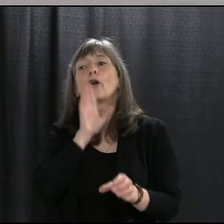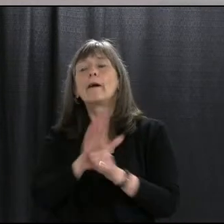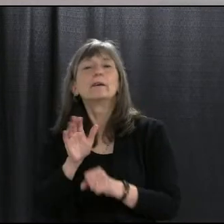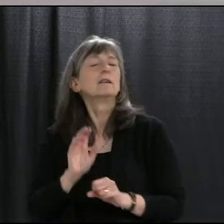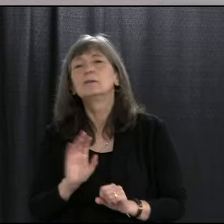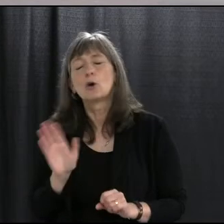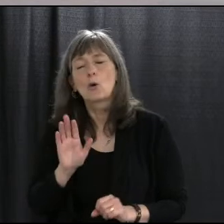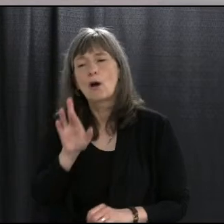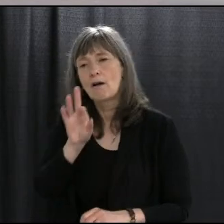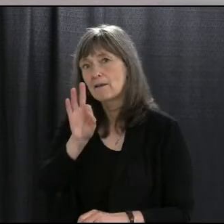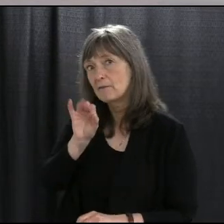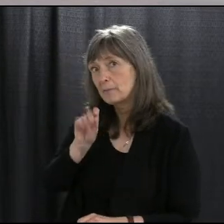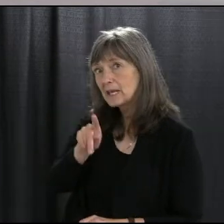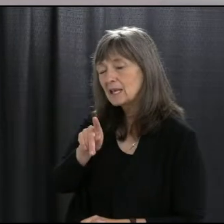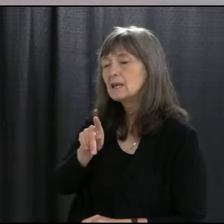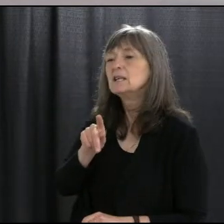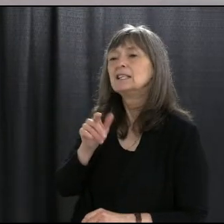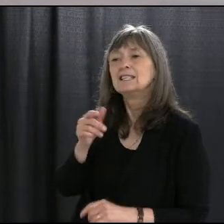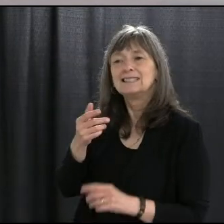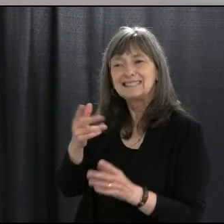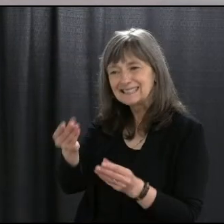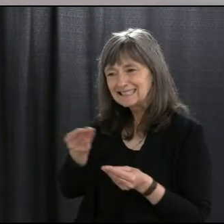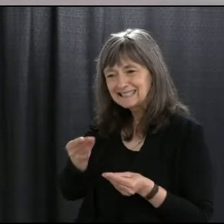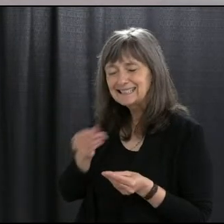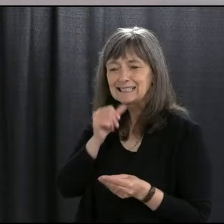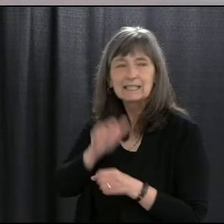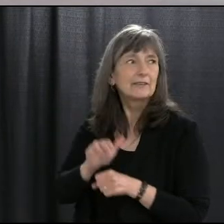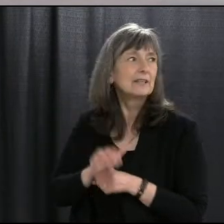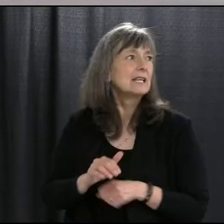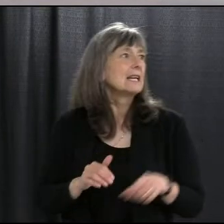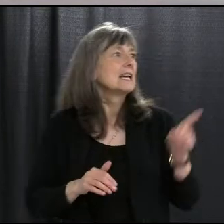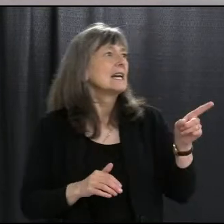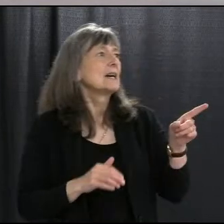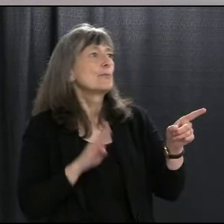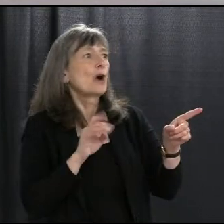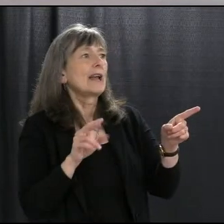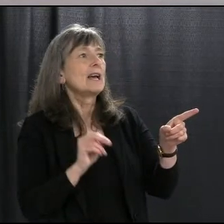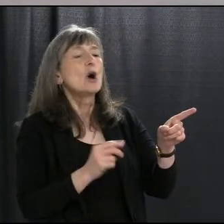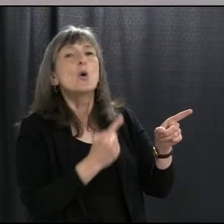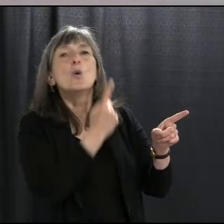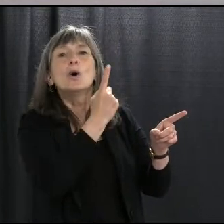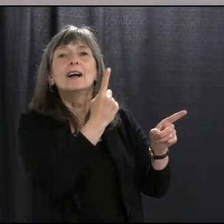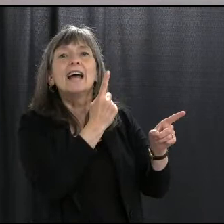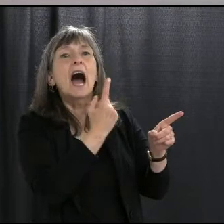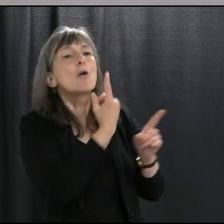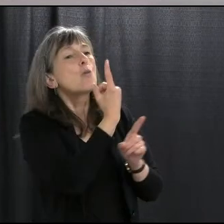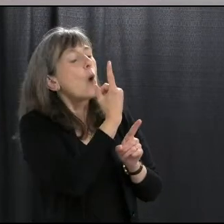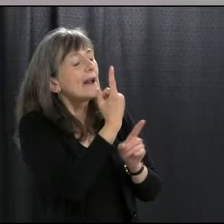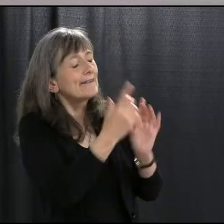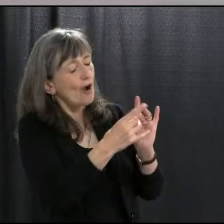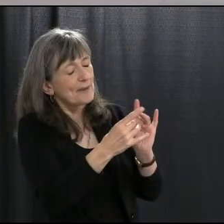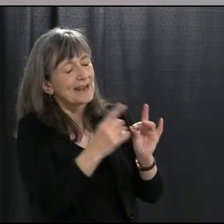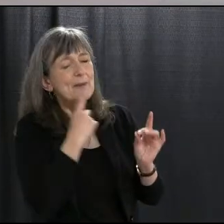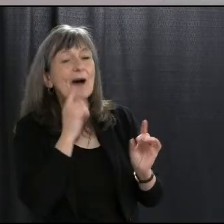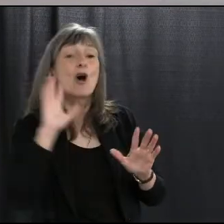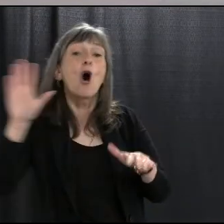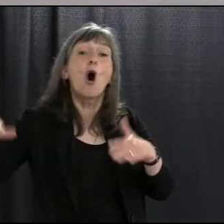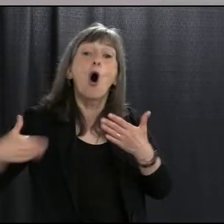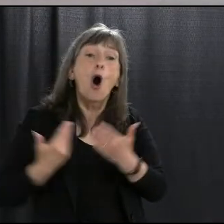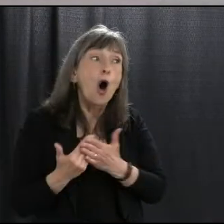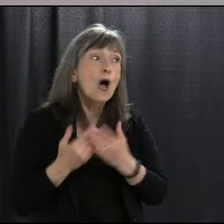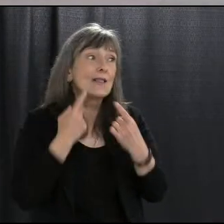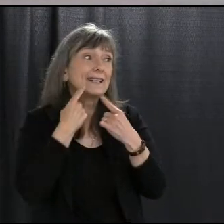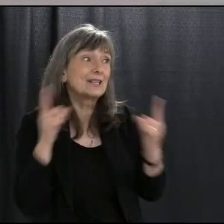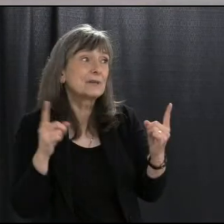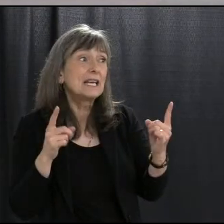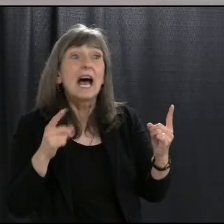ensure we get it right. For the record, I may have made one brief reference to all of these, but I didn't speak to the